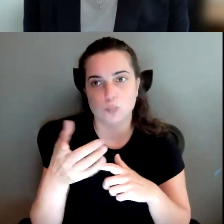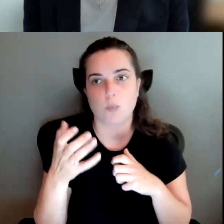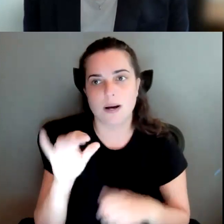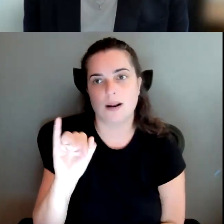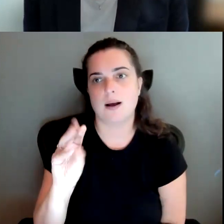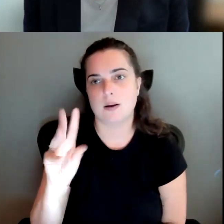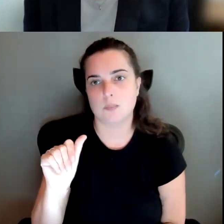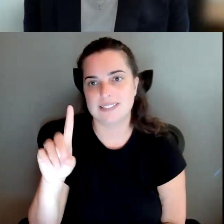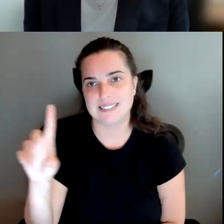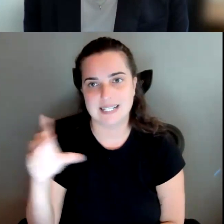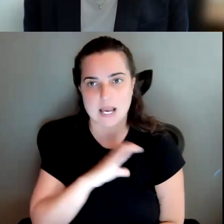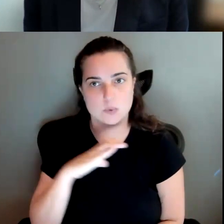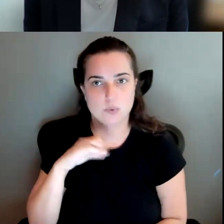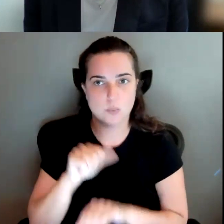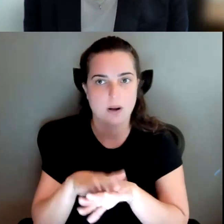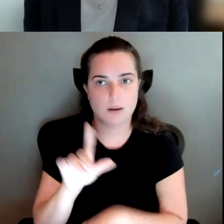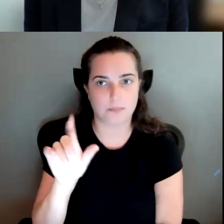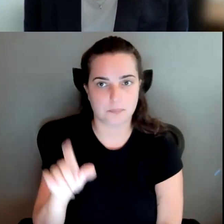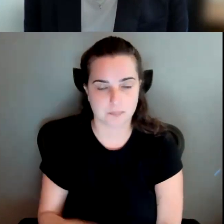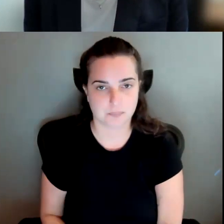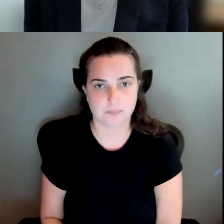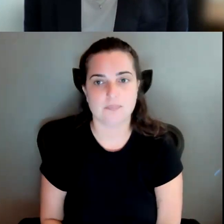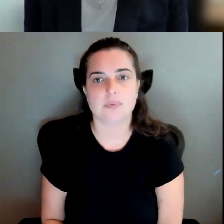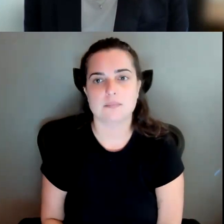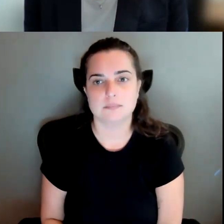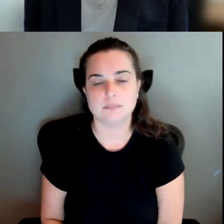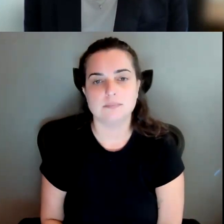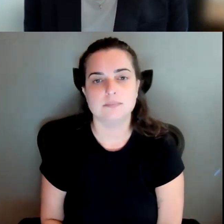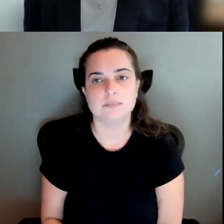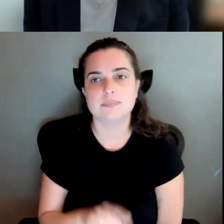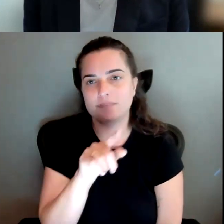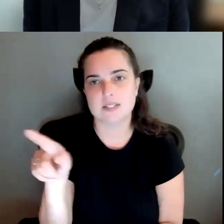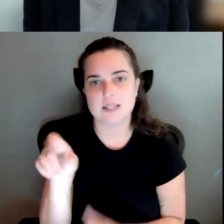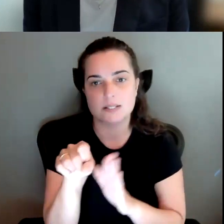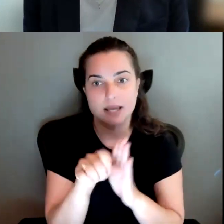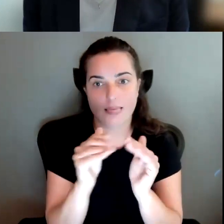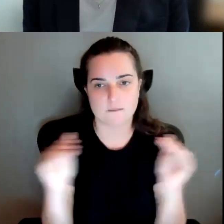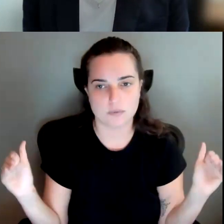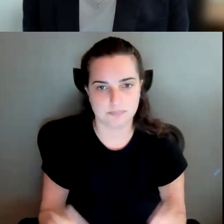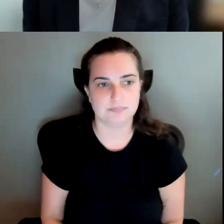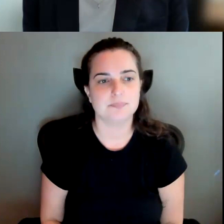work on in the coming legislative session. And this is, at the state level.